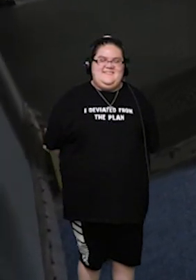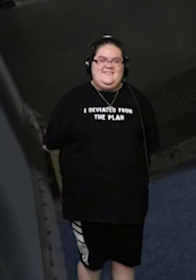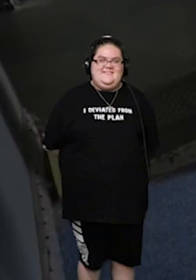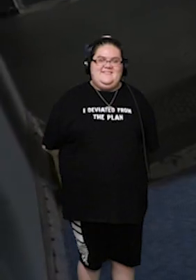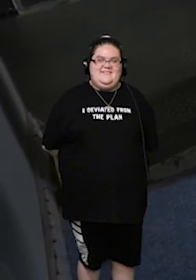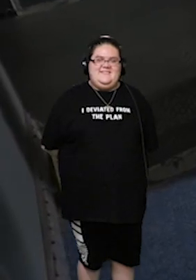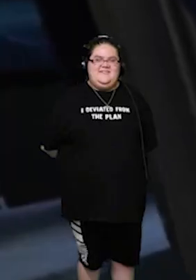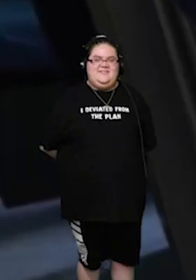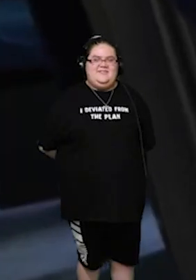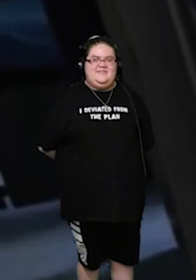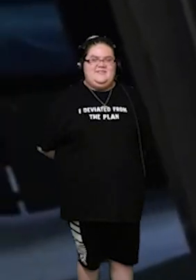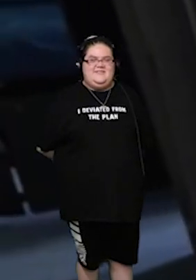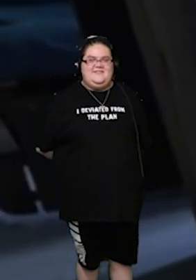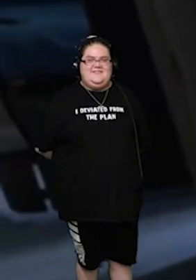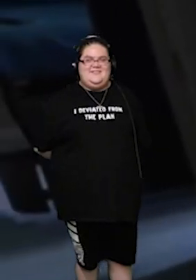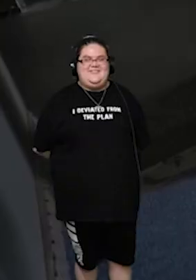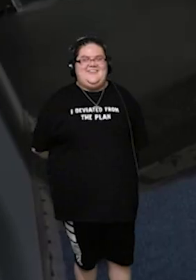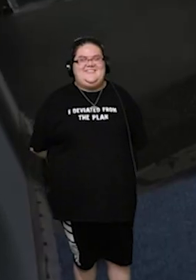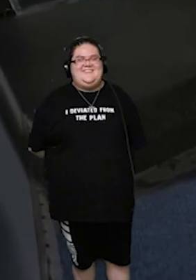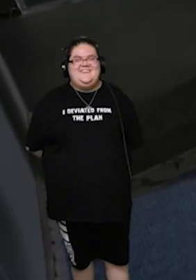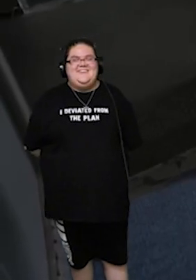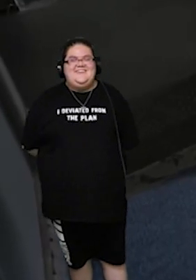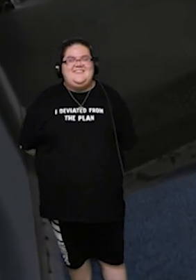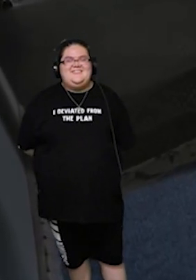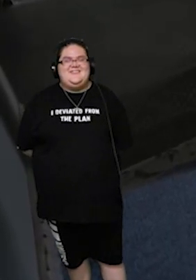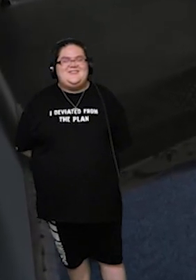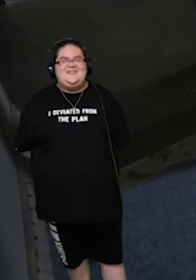called? Slaves!